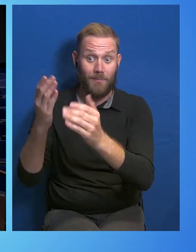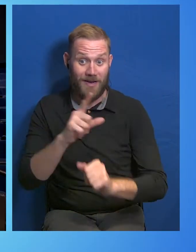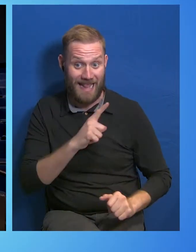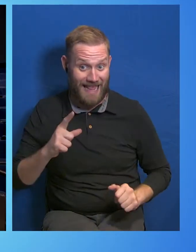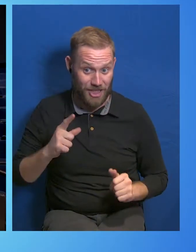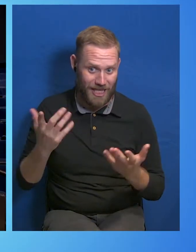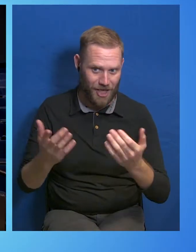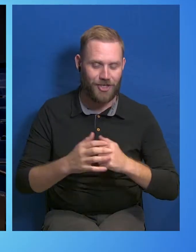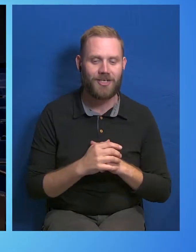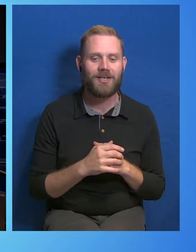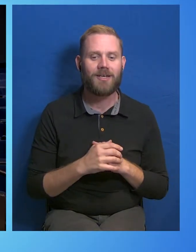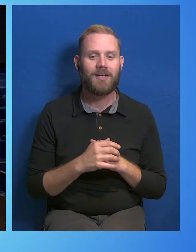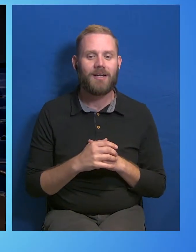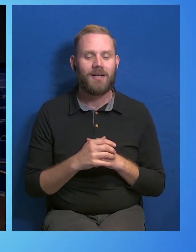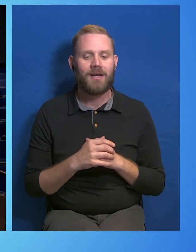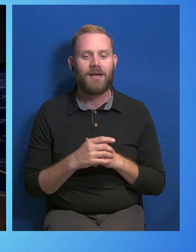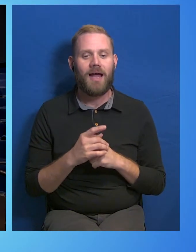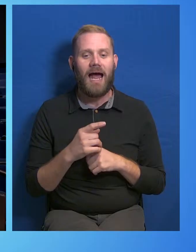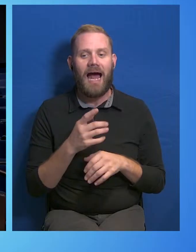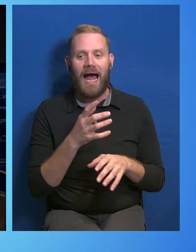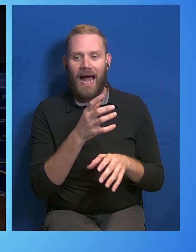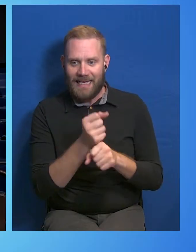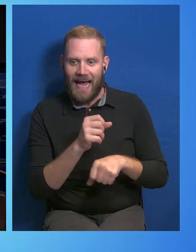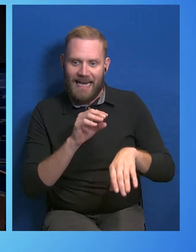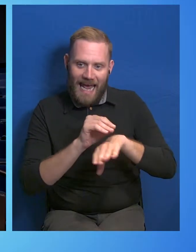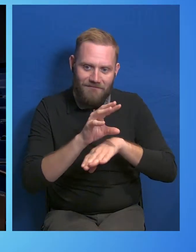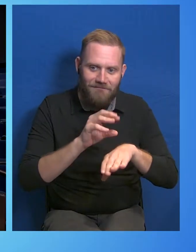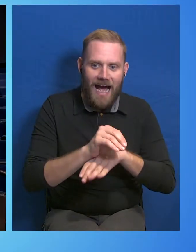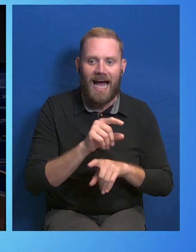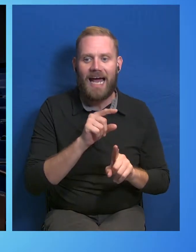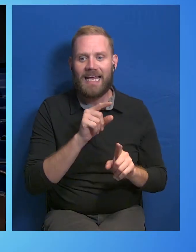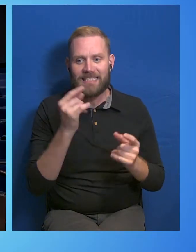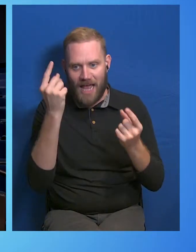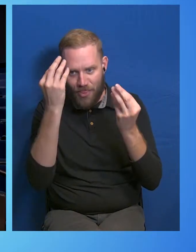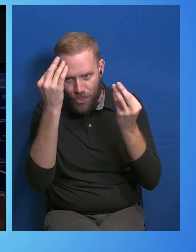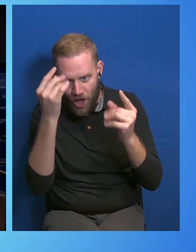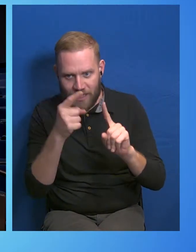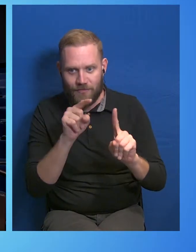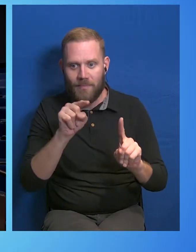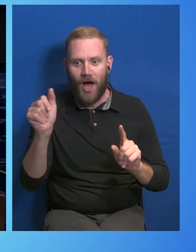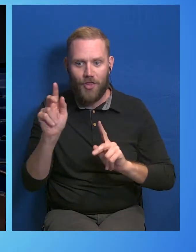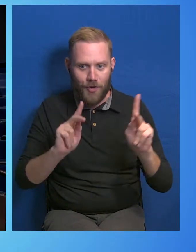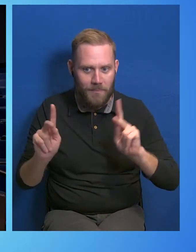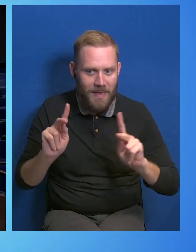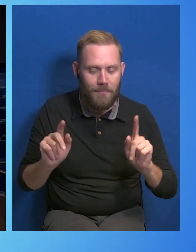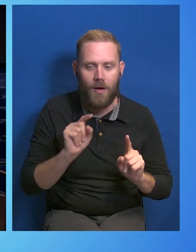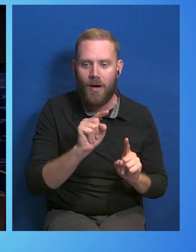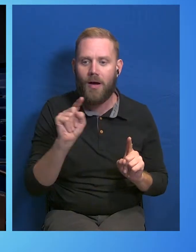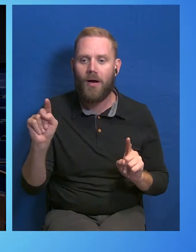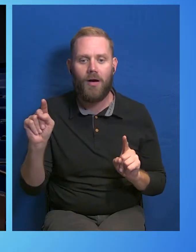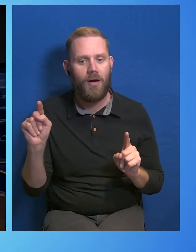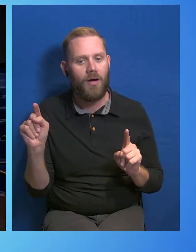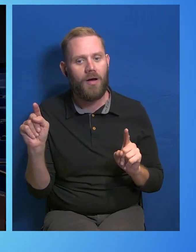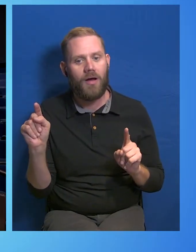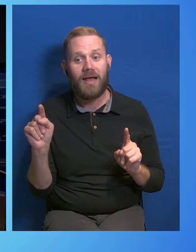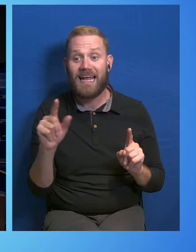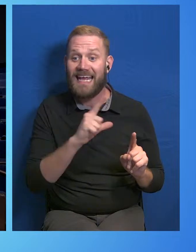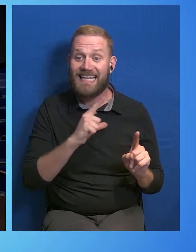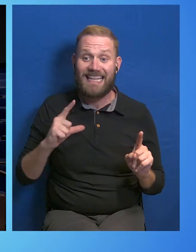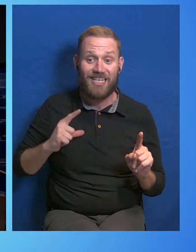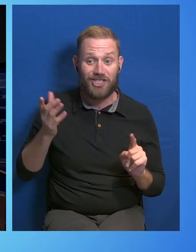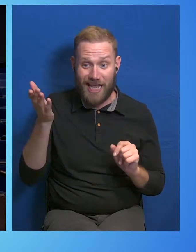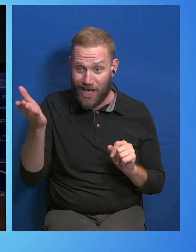sought out advice and thoughts from other stakeholders in the